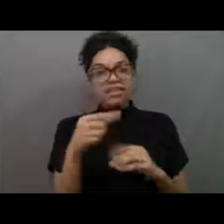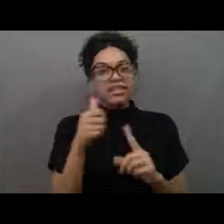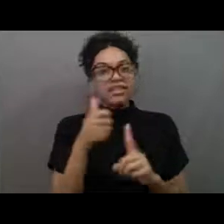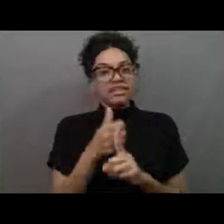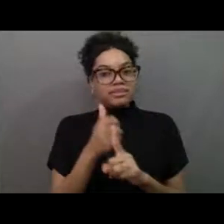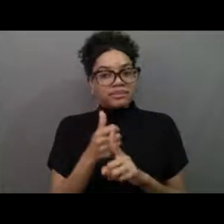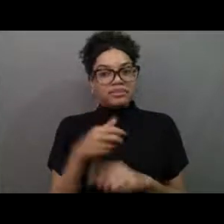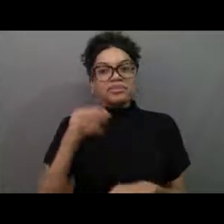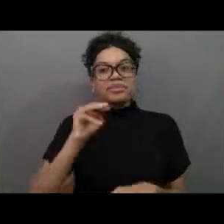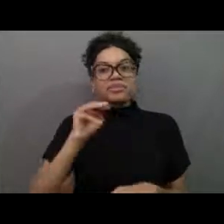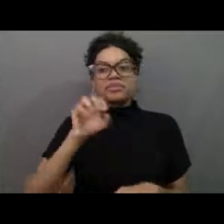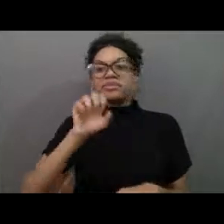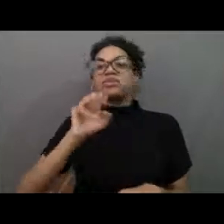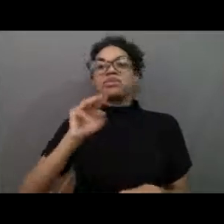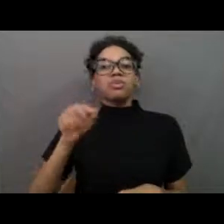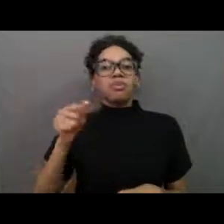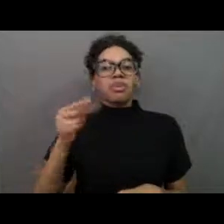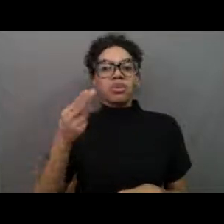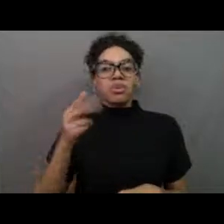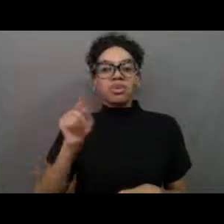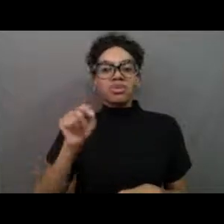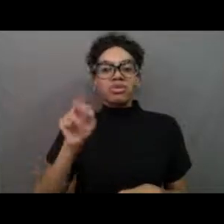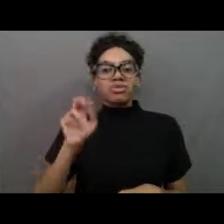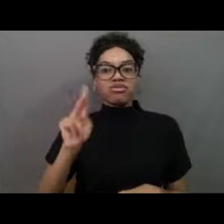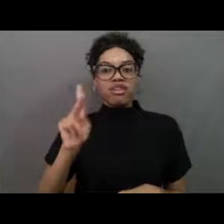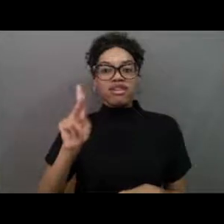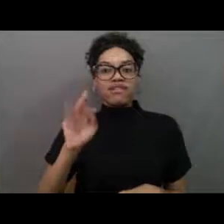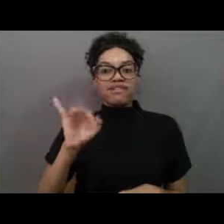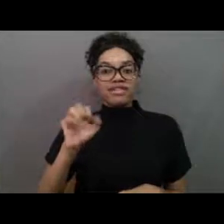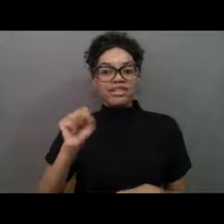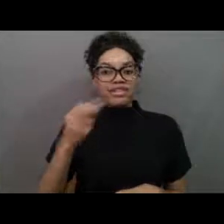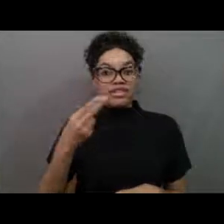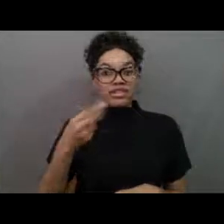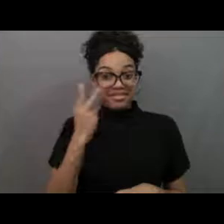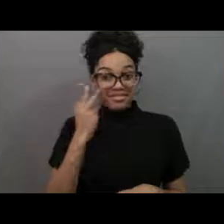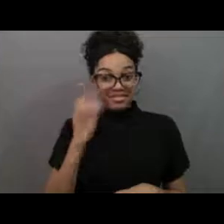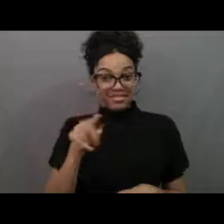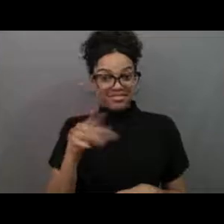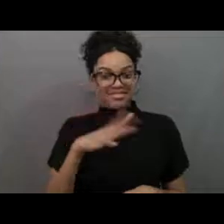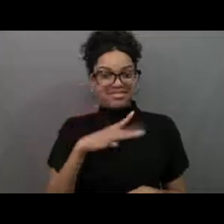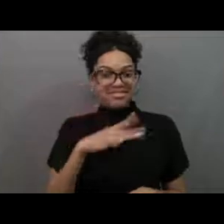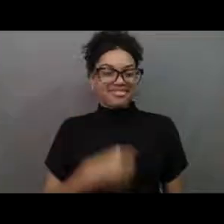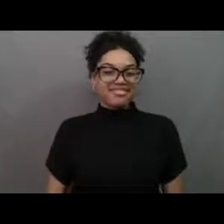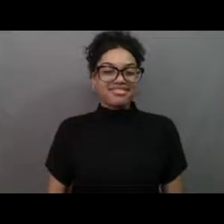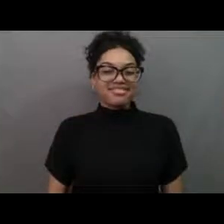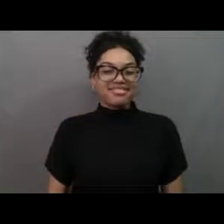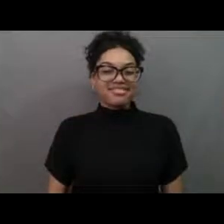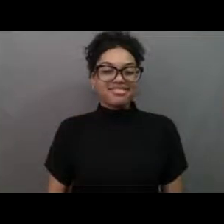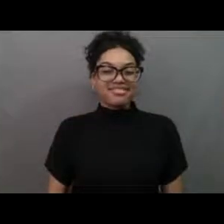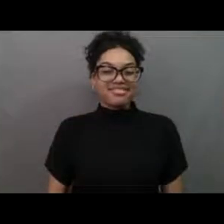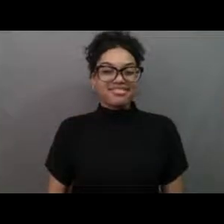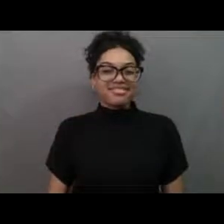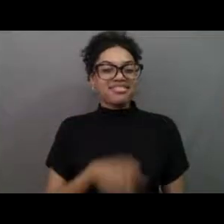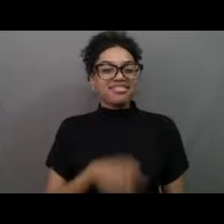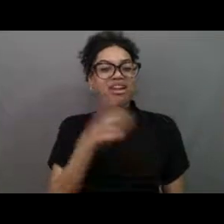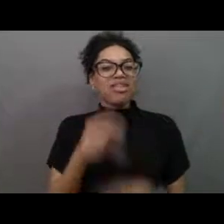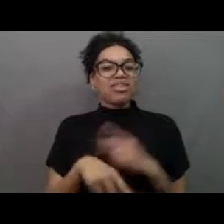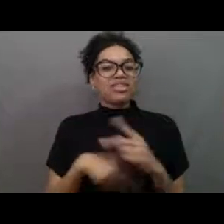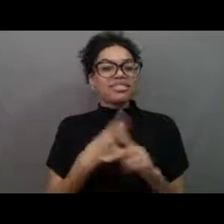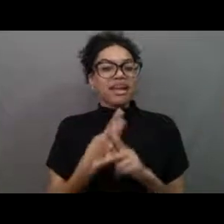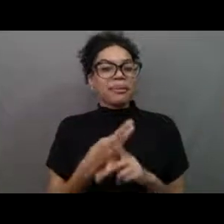my favorites to see on the reef. It looks really funny as it's swimming around with that odd shape. And of course, other things like food fish. These